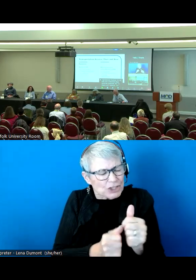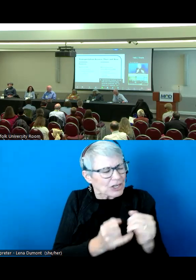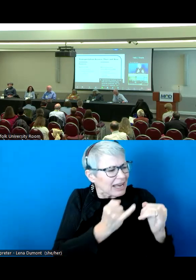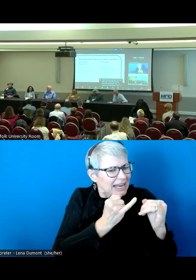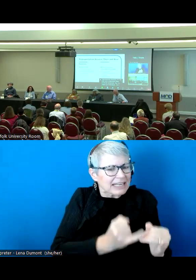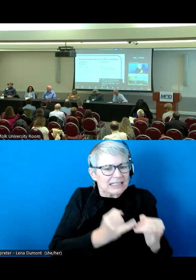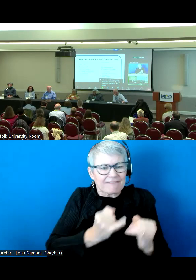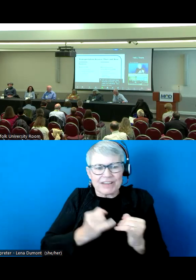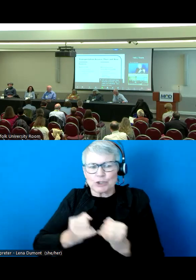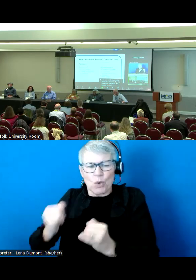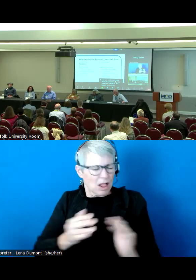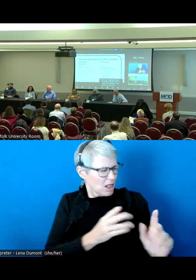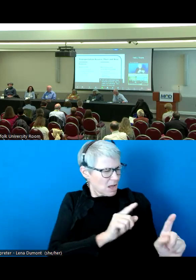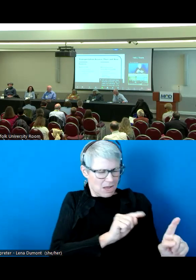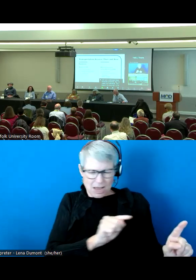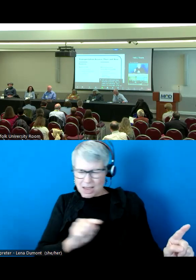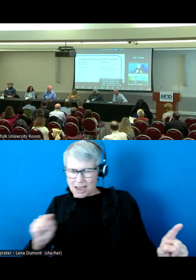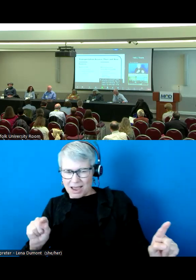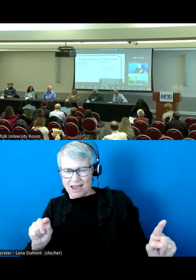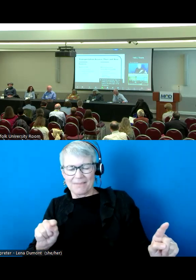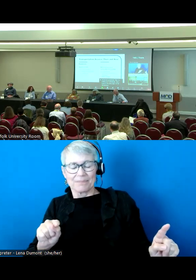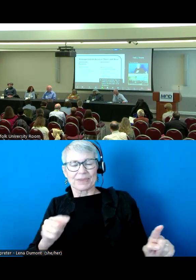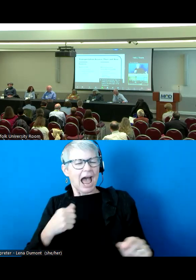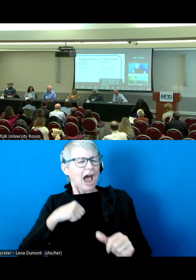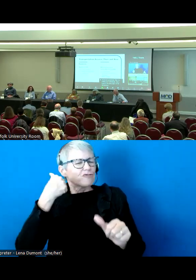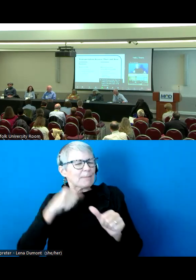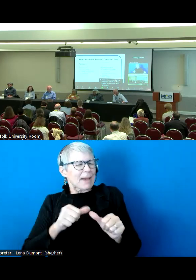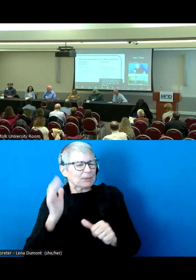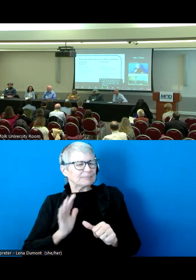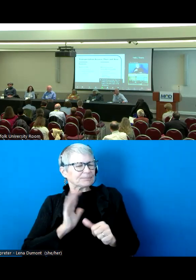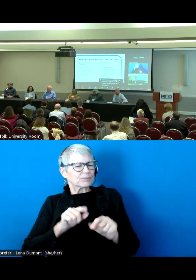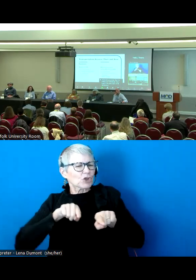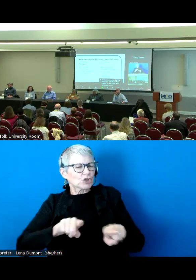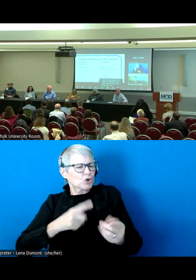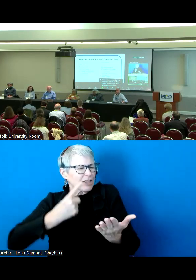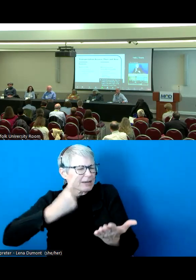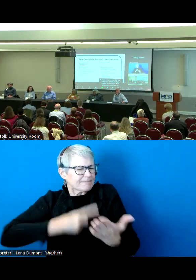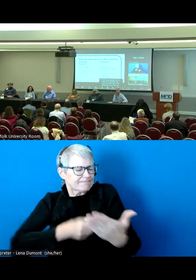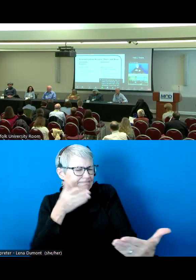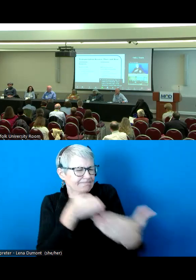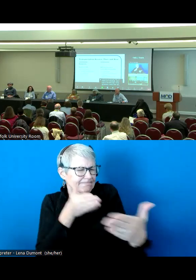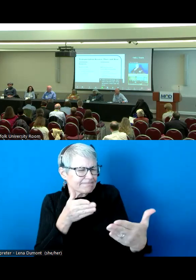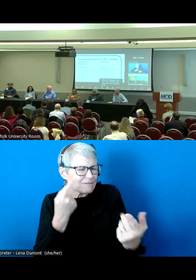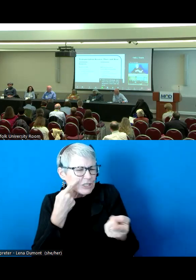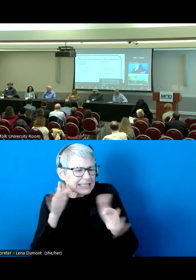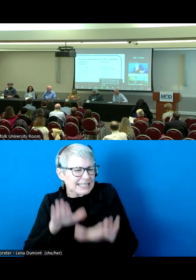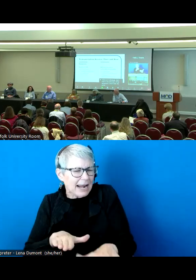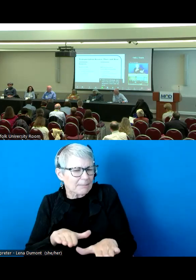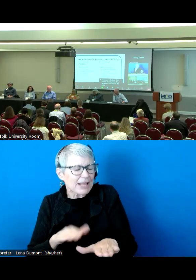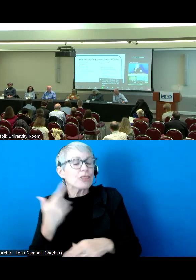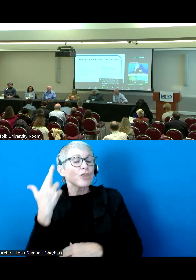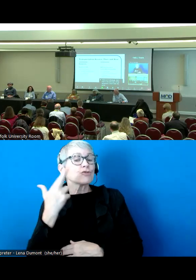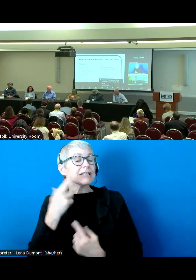the settlement, what made this group so effective was their